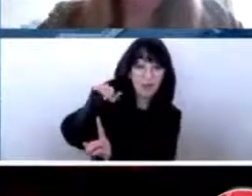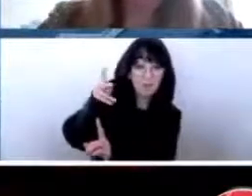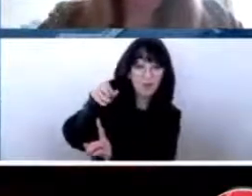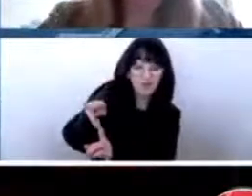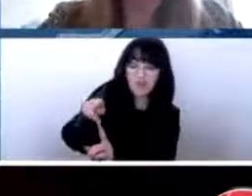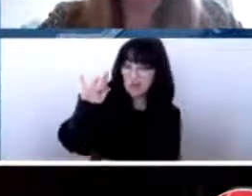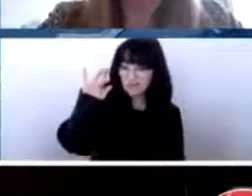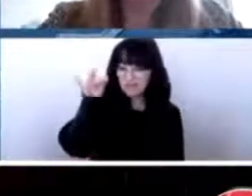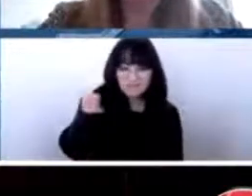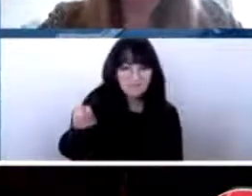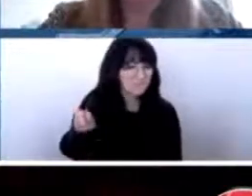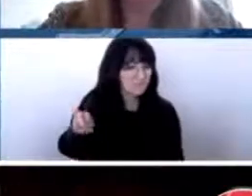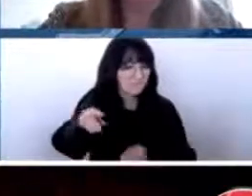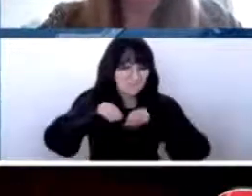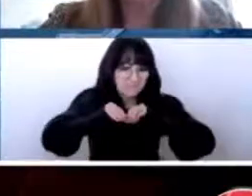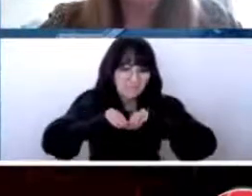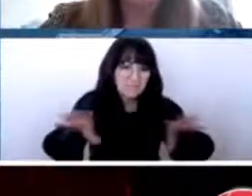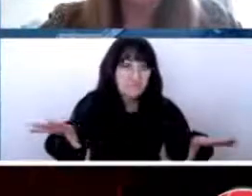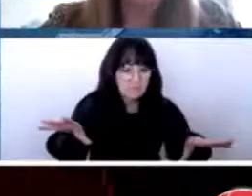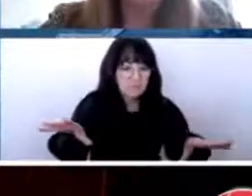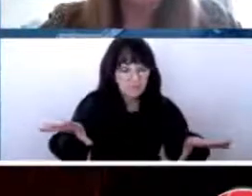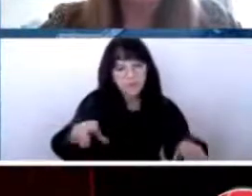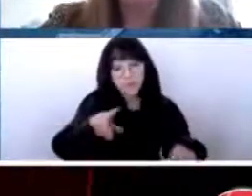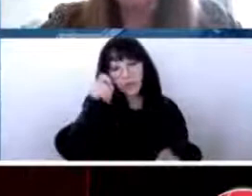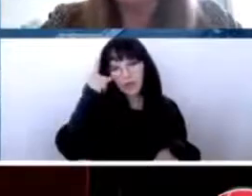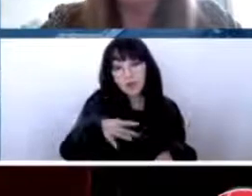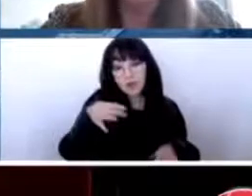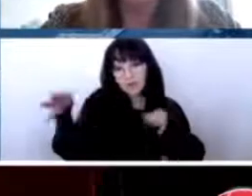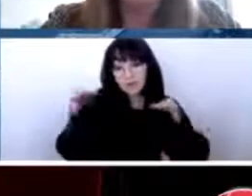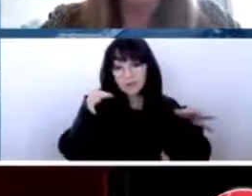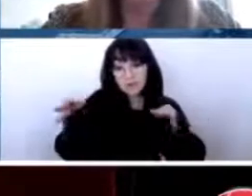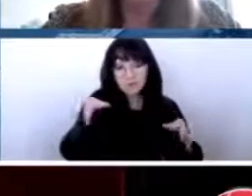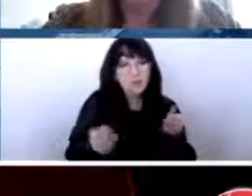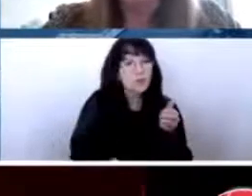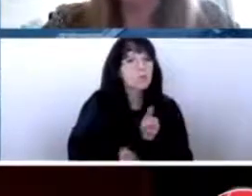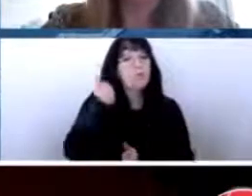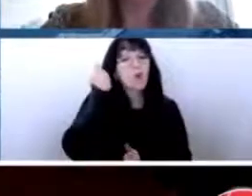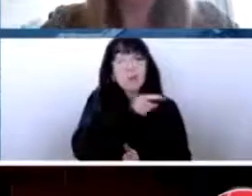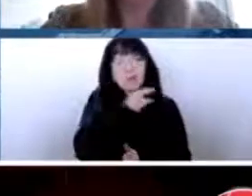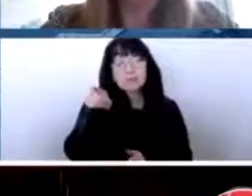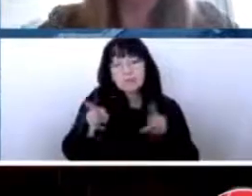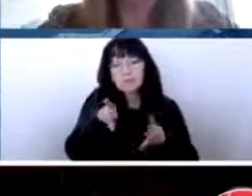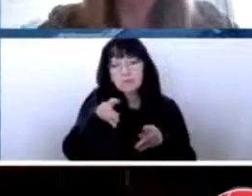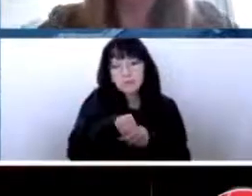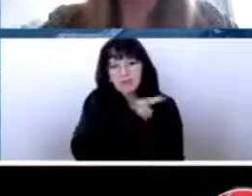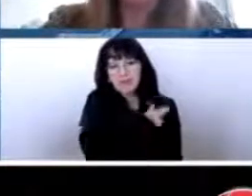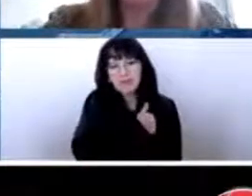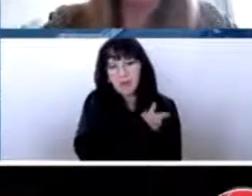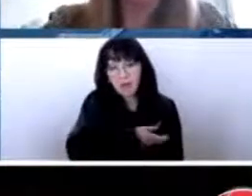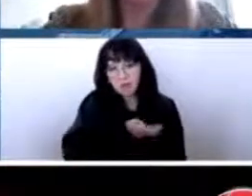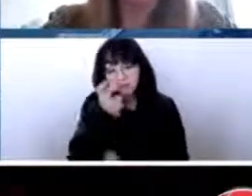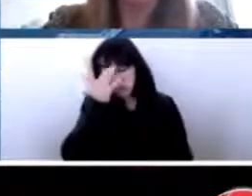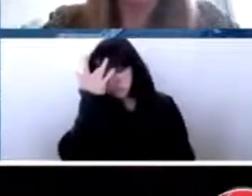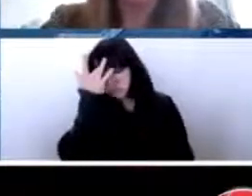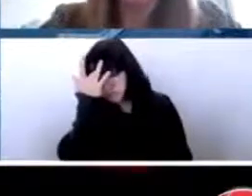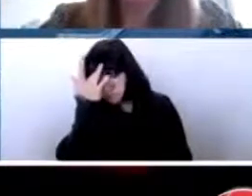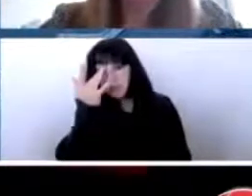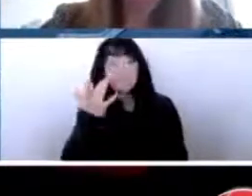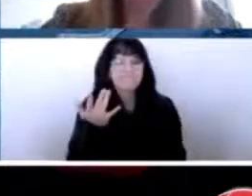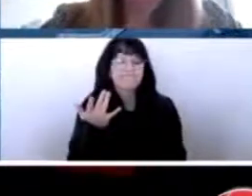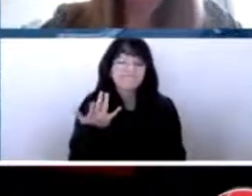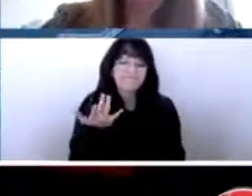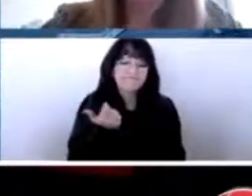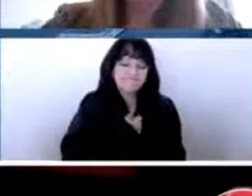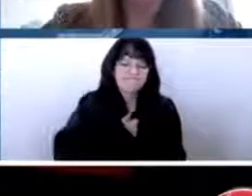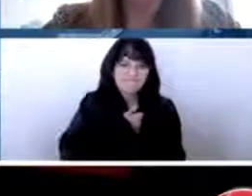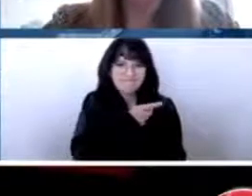the governor shared, the majority of those who are hospitalized right now are unvaccinated, and that has been the case, for quite a long time now.